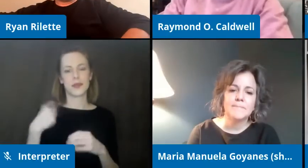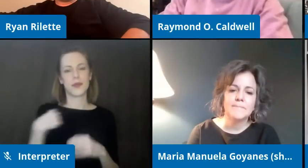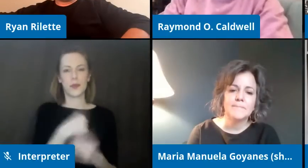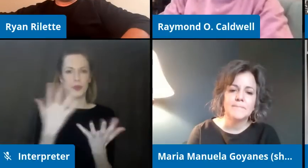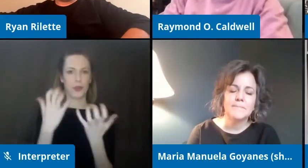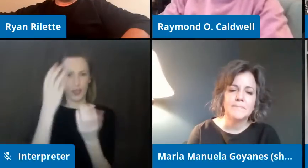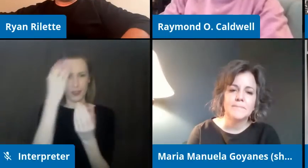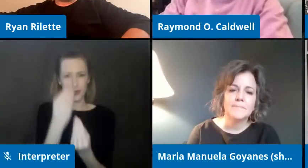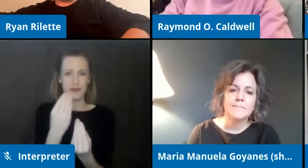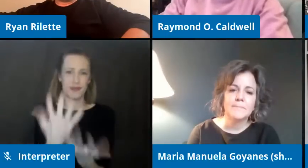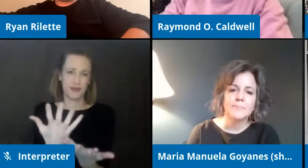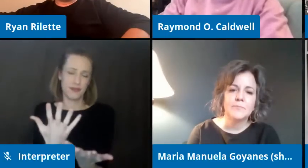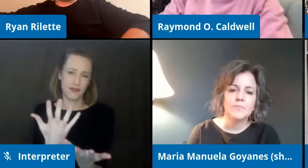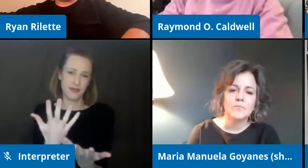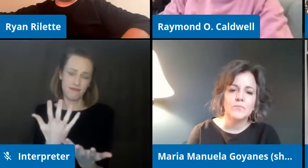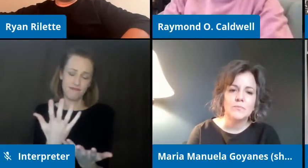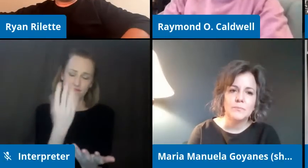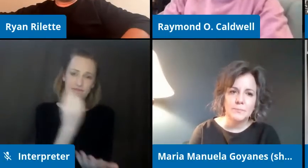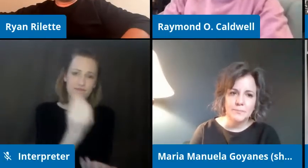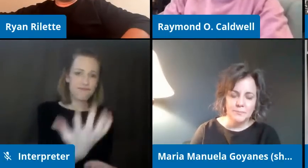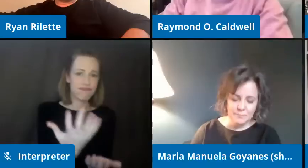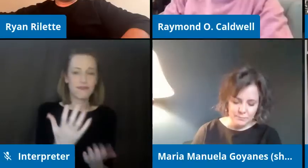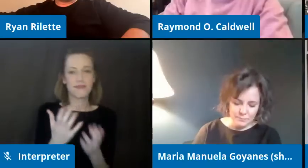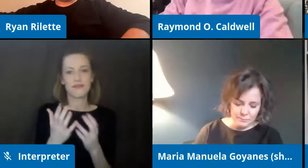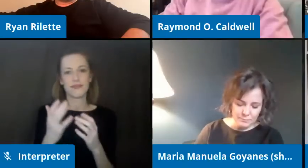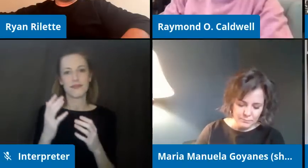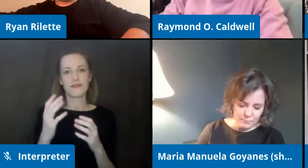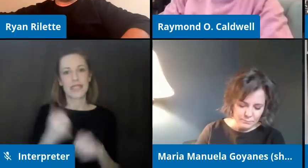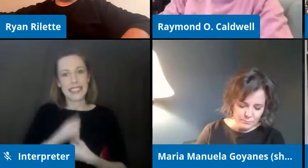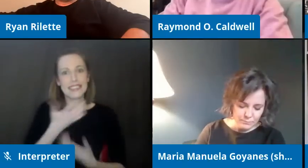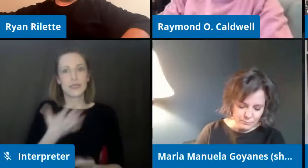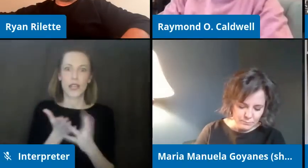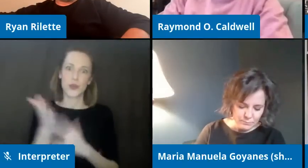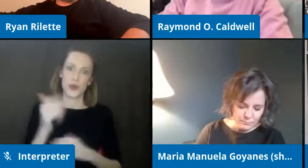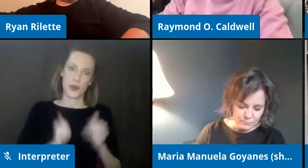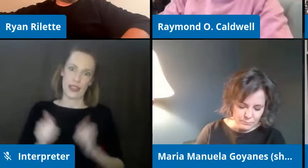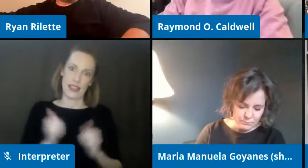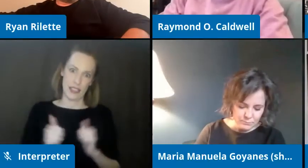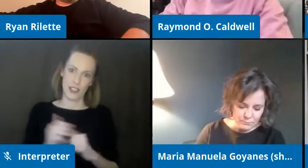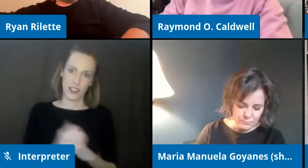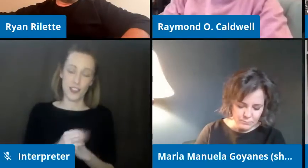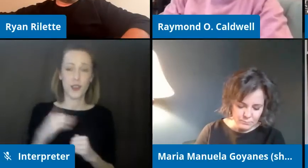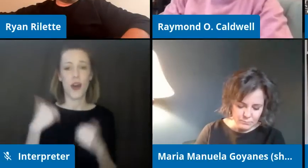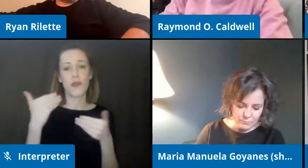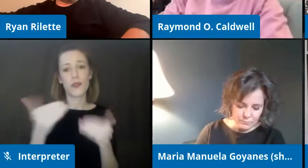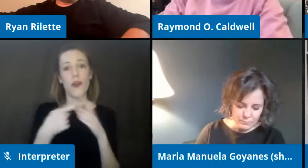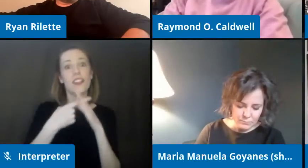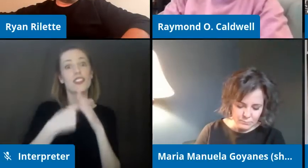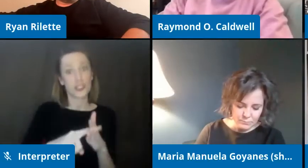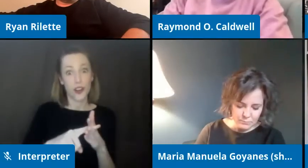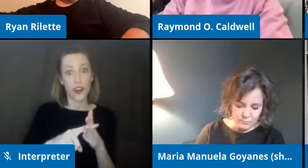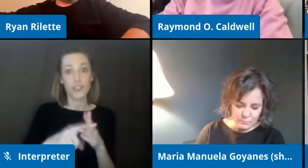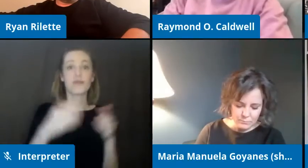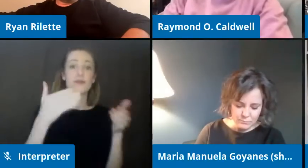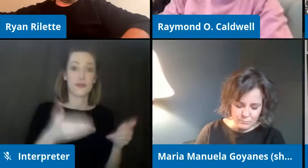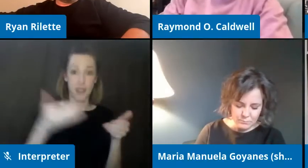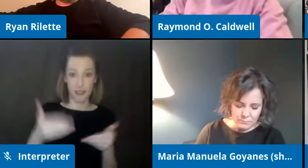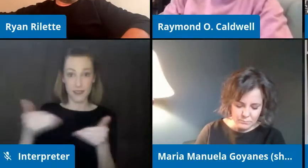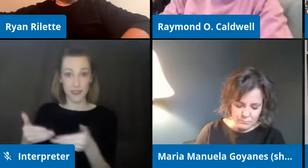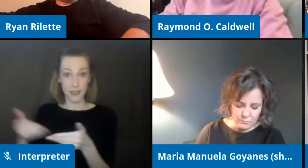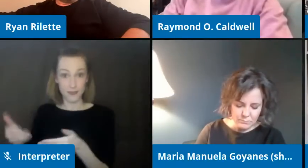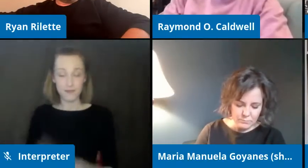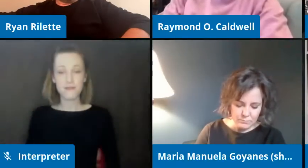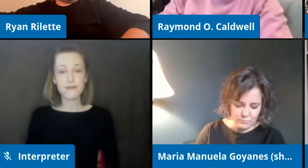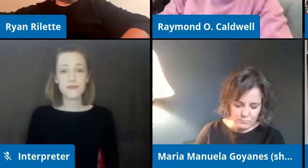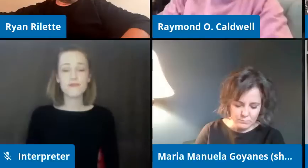can express what's going on in the theater. So I'm going to start with that. Welcome to you all. If you would each tell